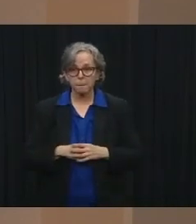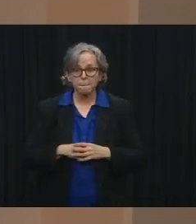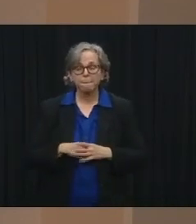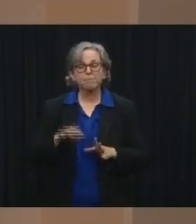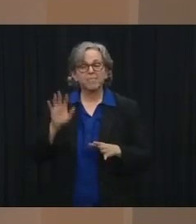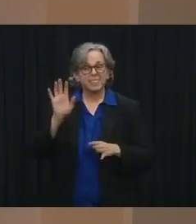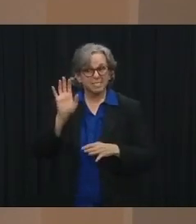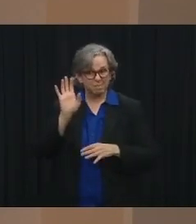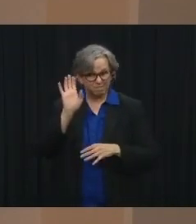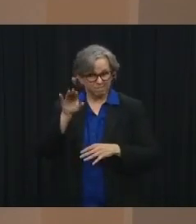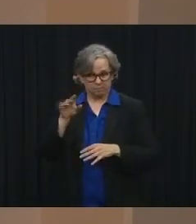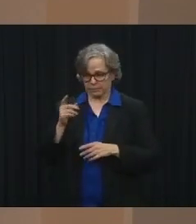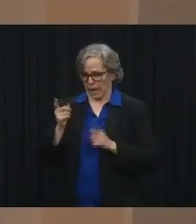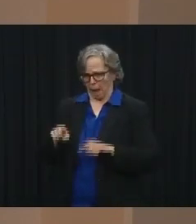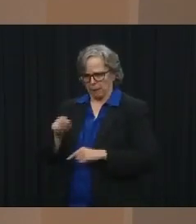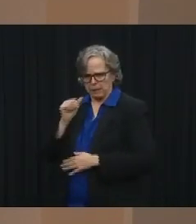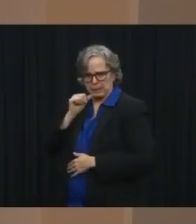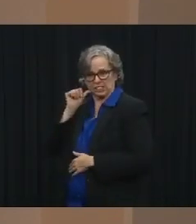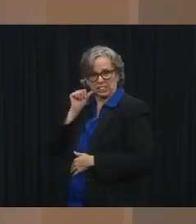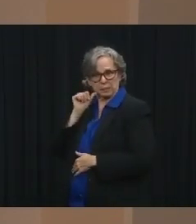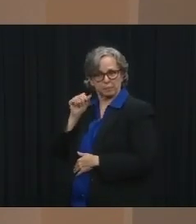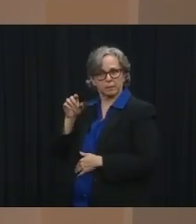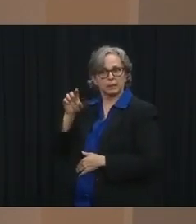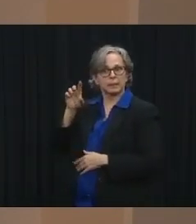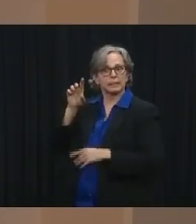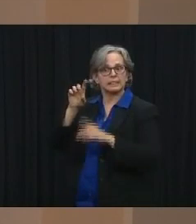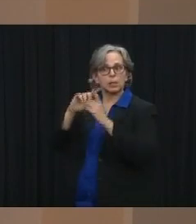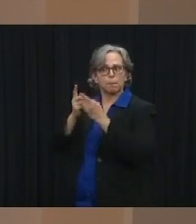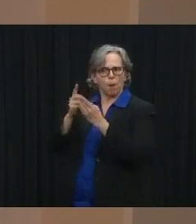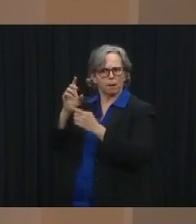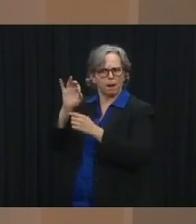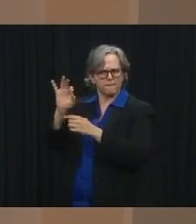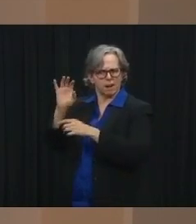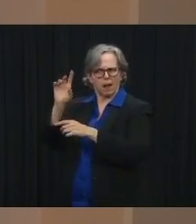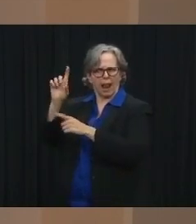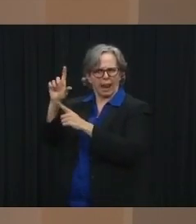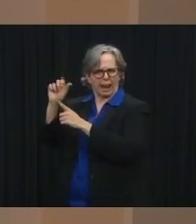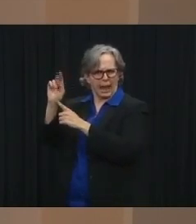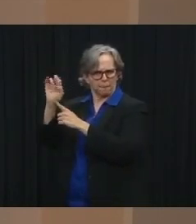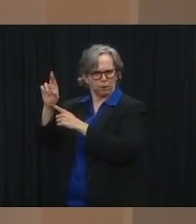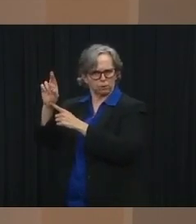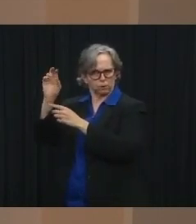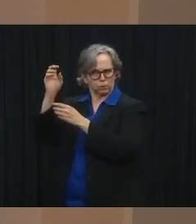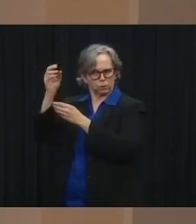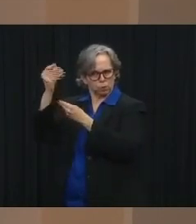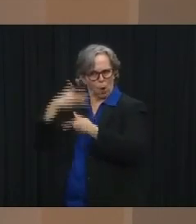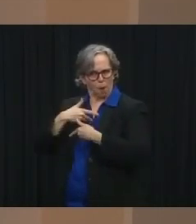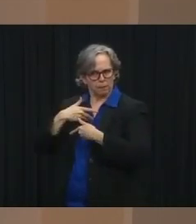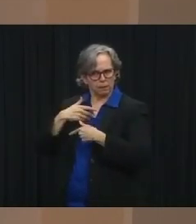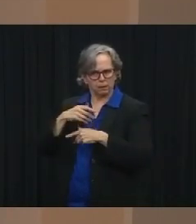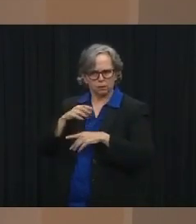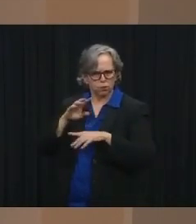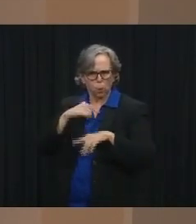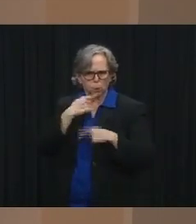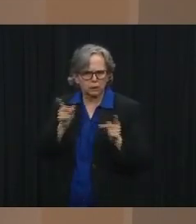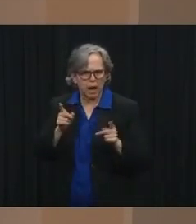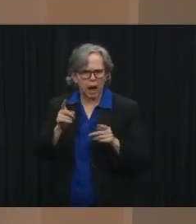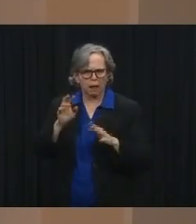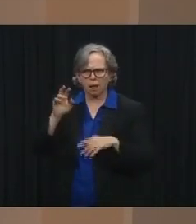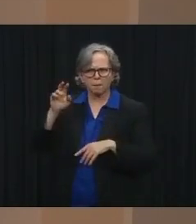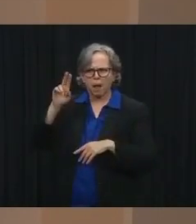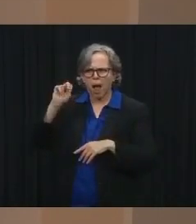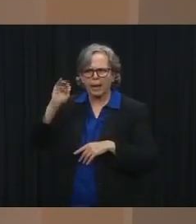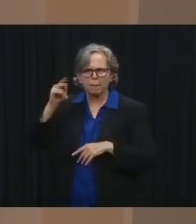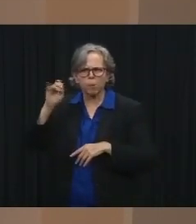of Labor not to release the daily unemployment numbers. But while we will not be able to give them daily, we are going to give